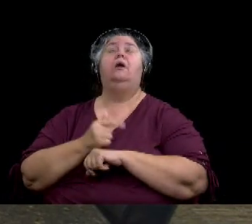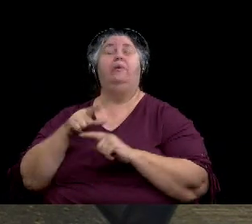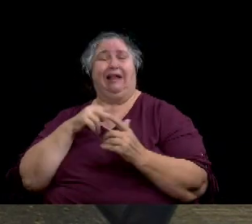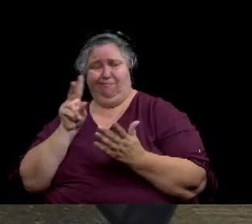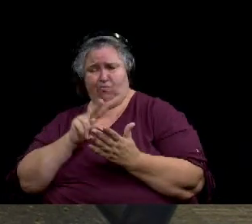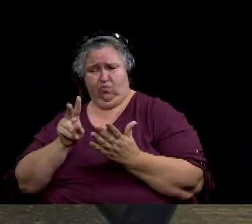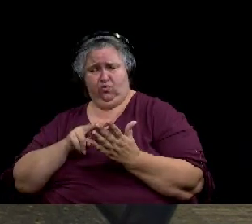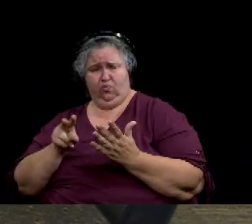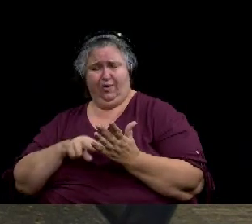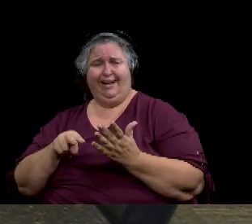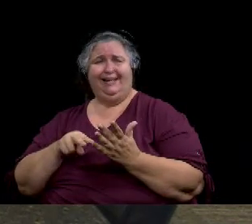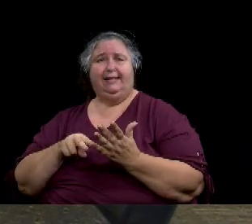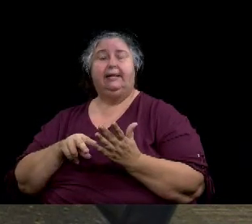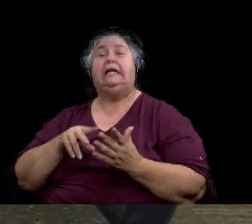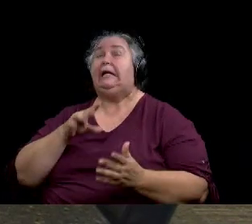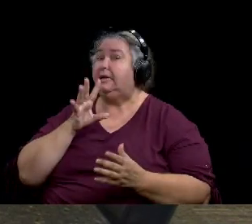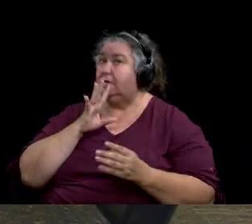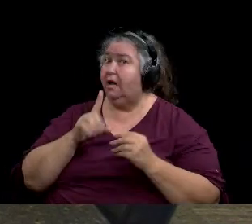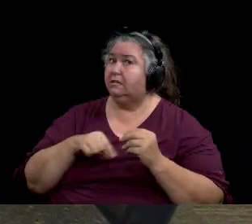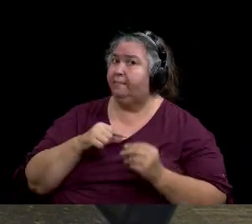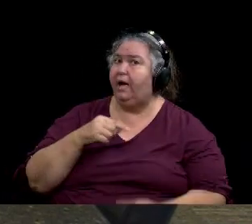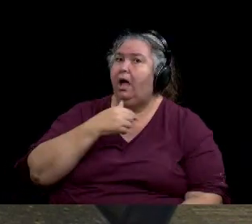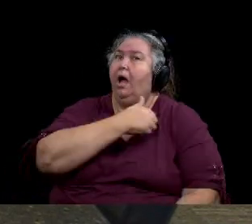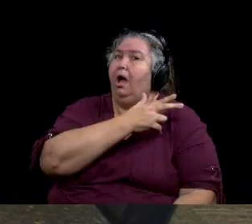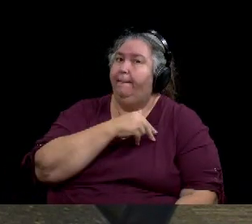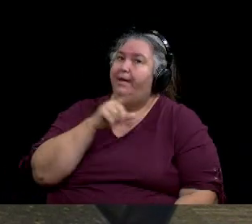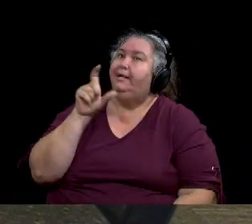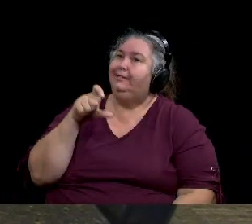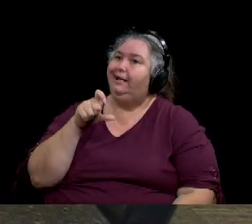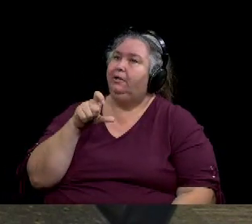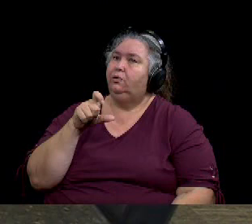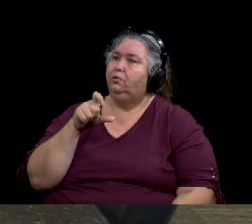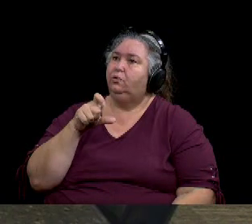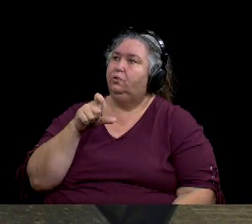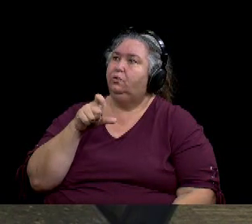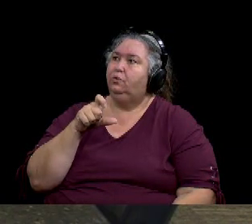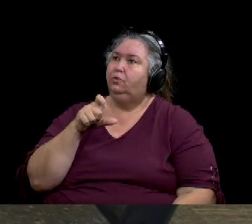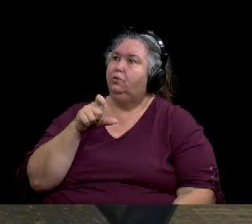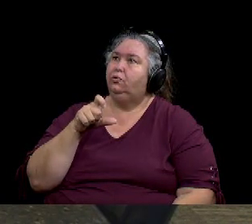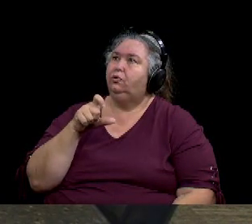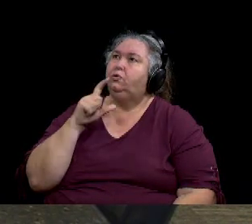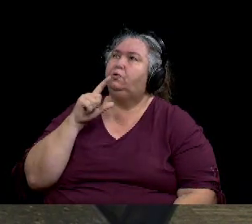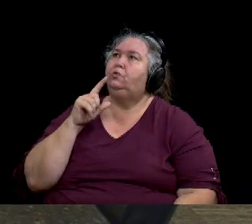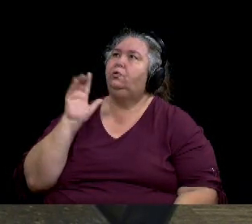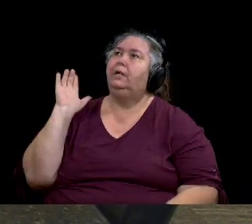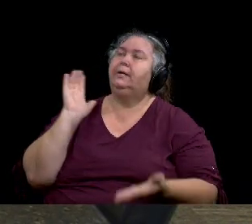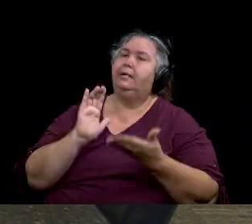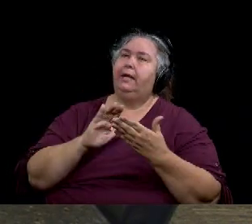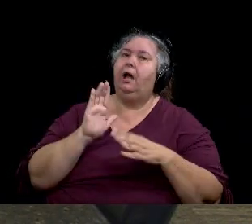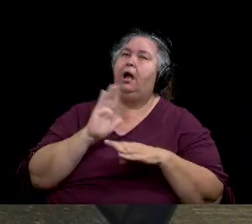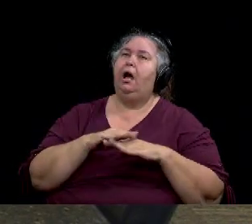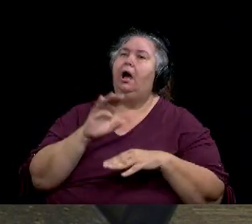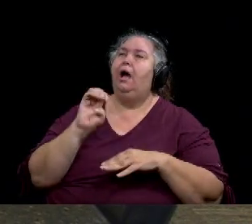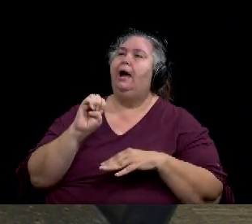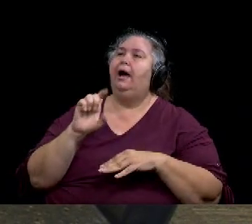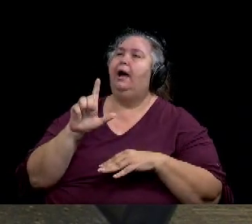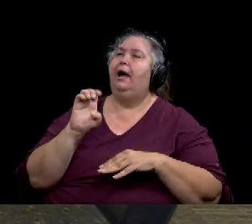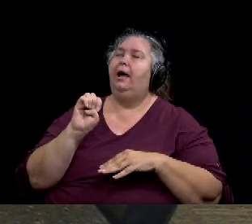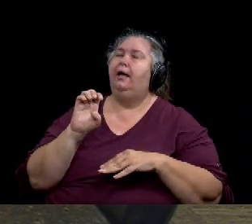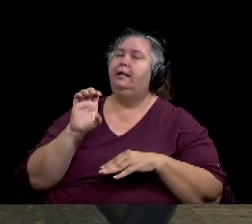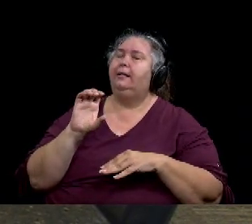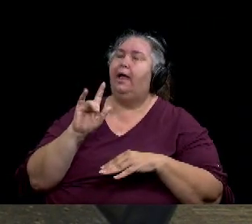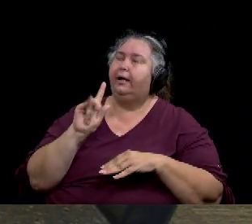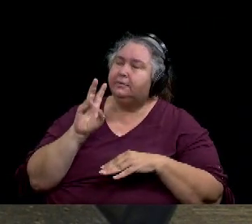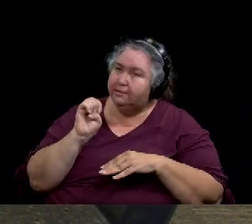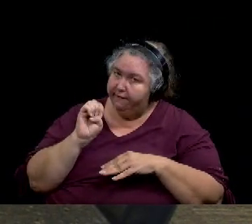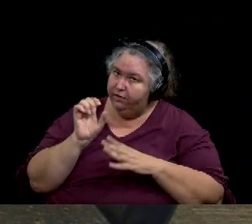it, it does talk about hospitals needing to cut back elective surgeries. I know that we have both hospitals here. So Dr. Elyson and Dr.